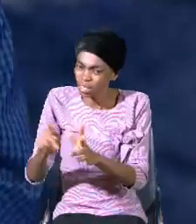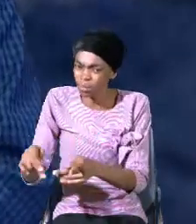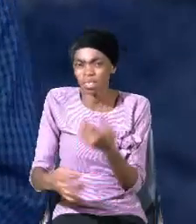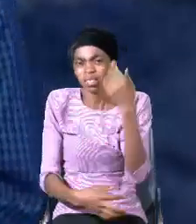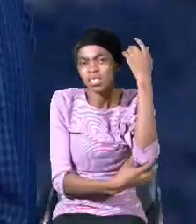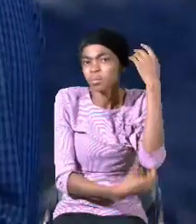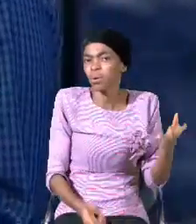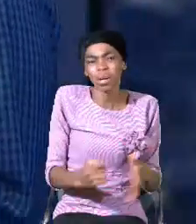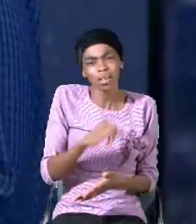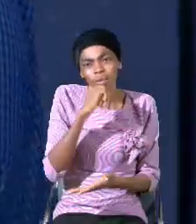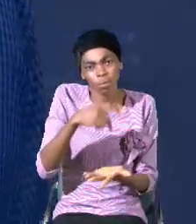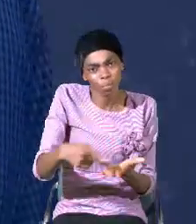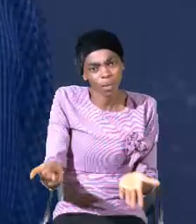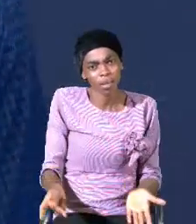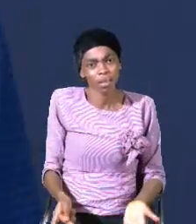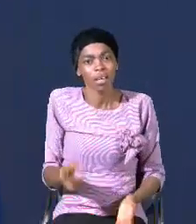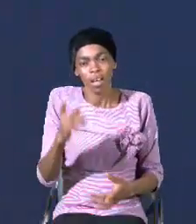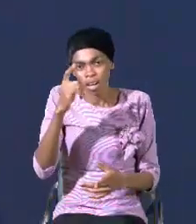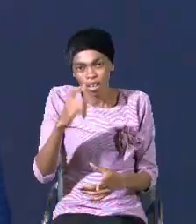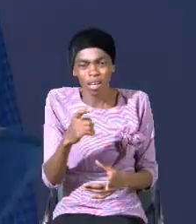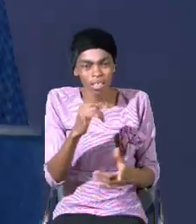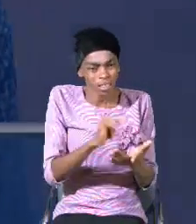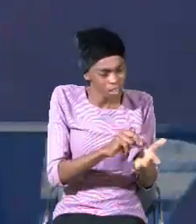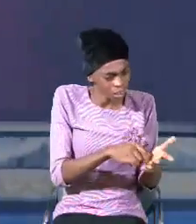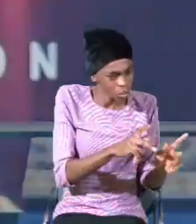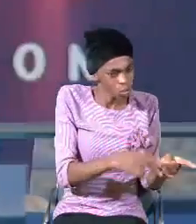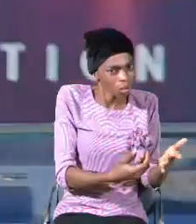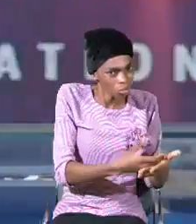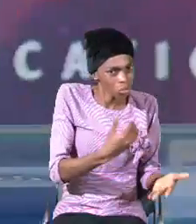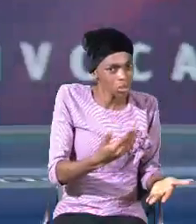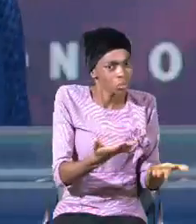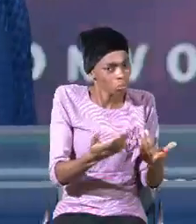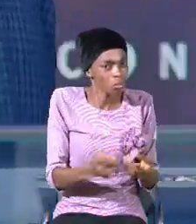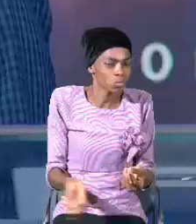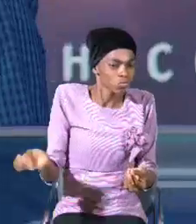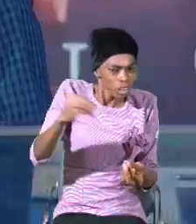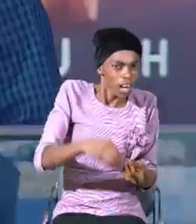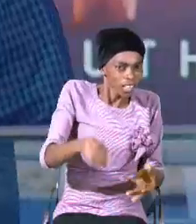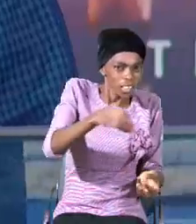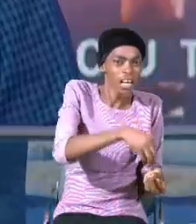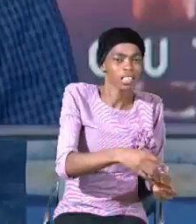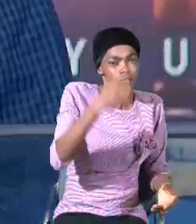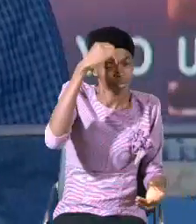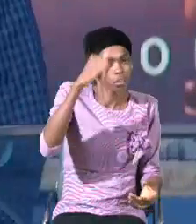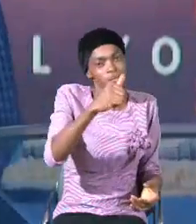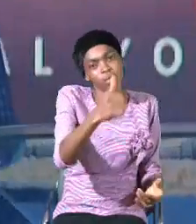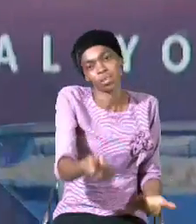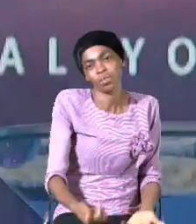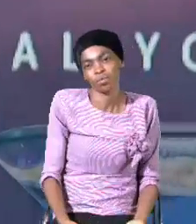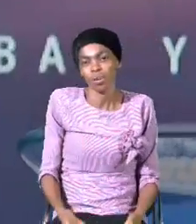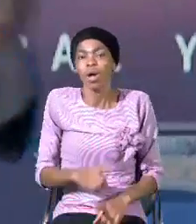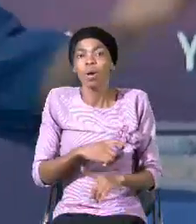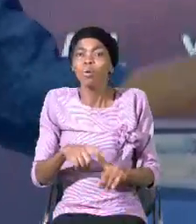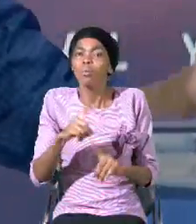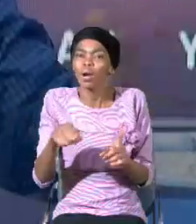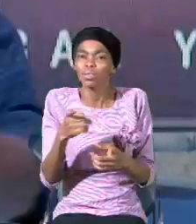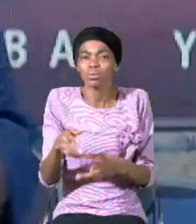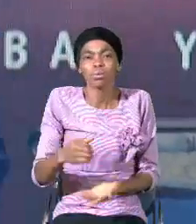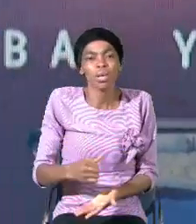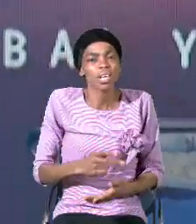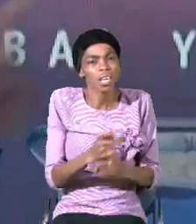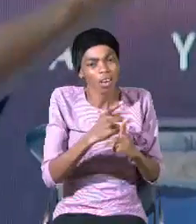towards God. When you take care of the poor, when you educate the orphans, when you heal those who are sick, when you help those